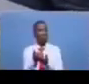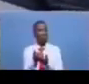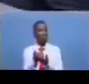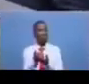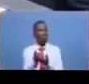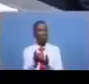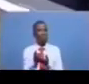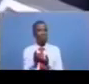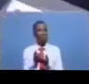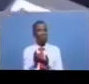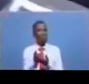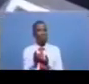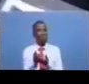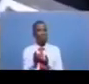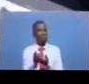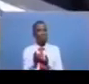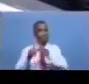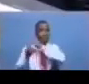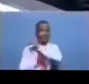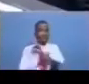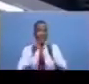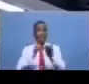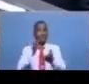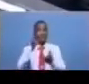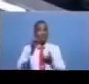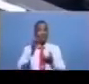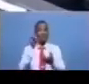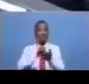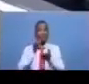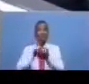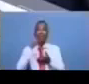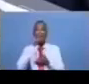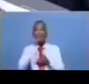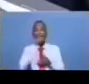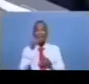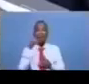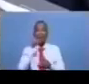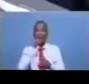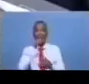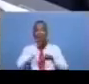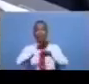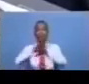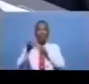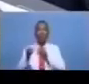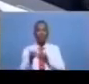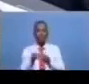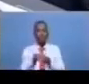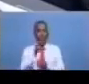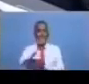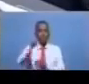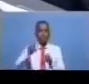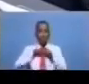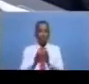the committal for contempt proceedings and all that, but statements that have been made by spokespersons of the second